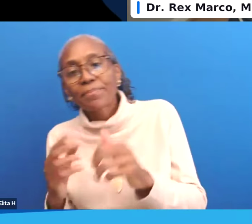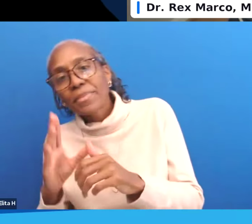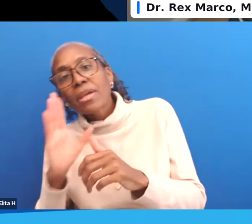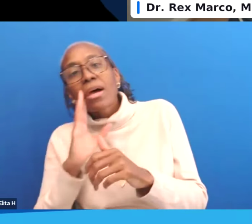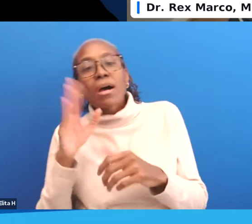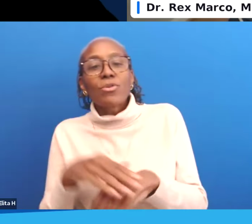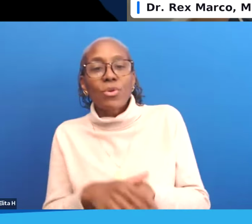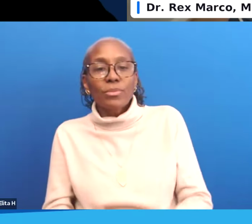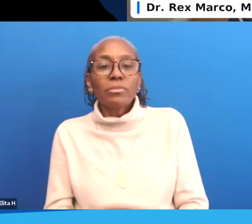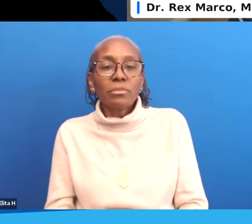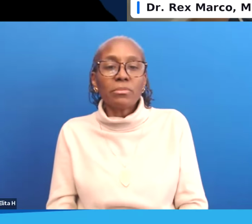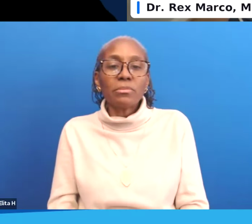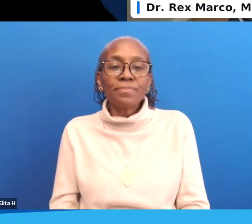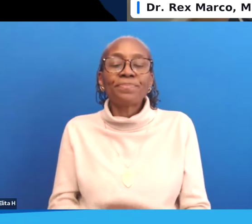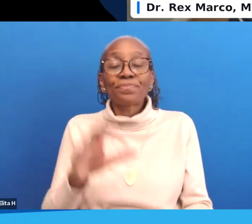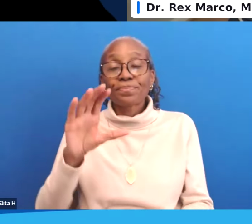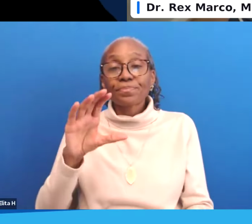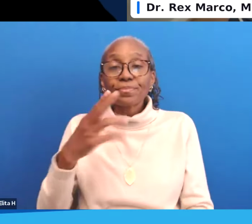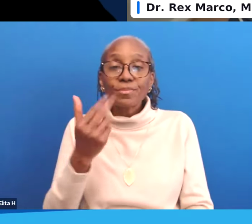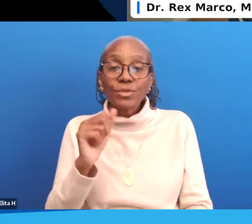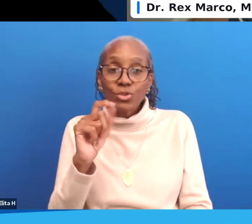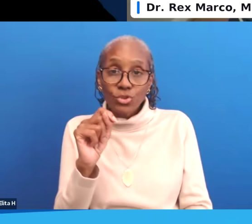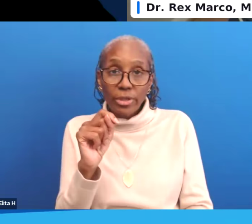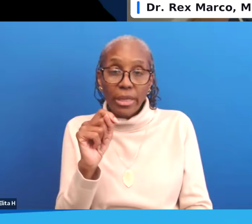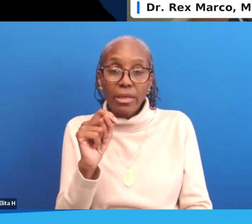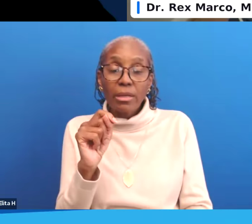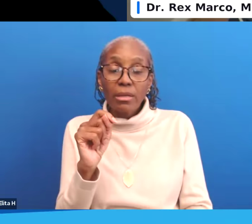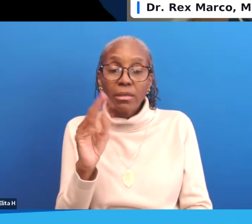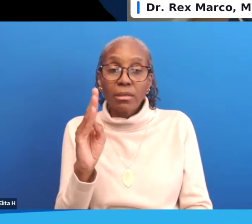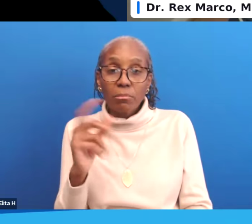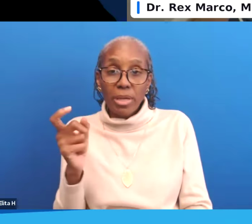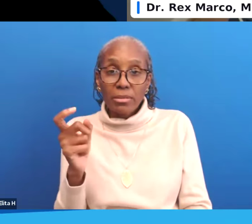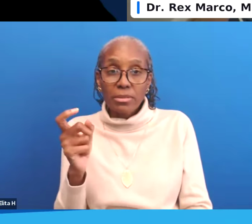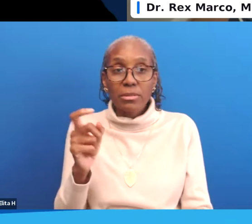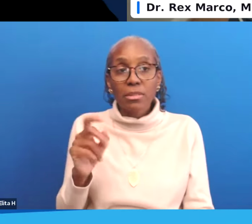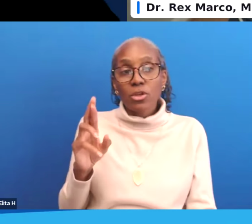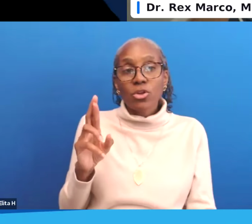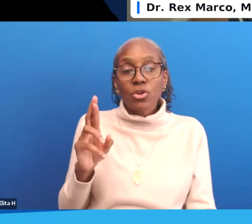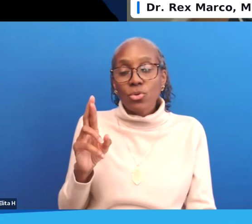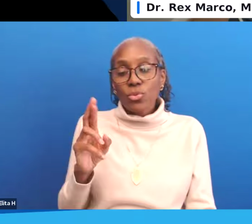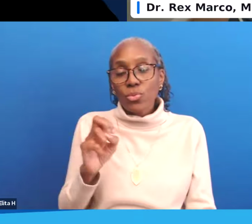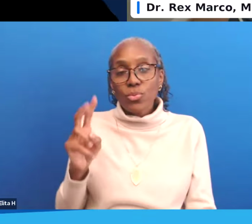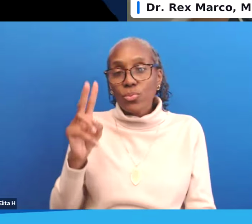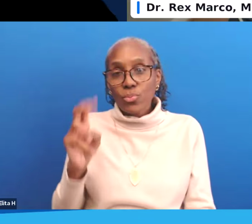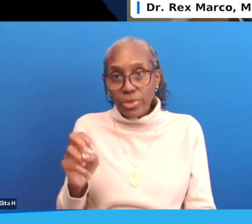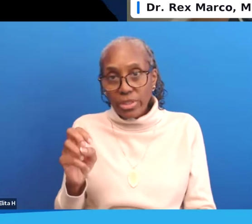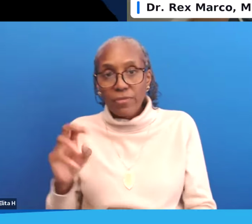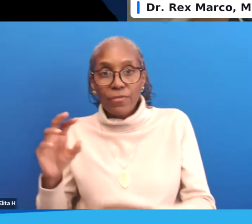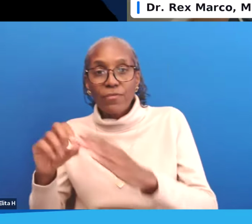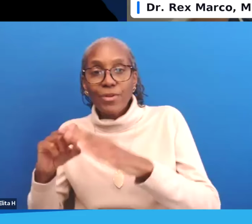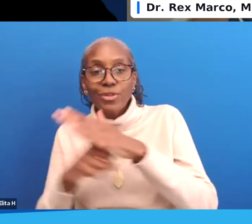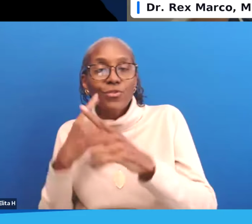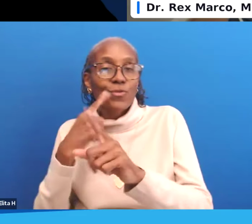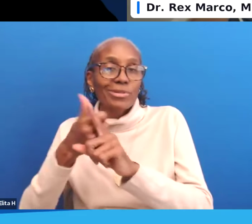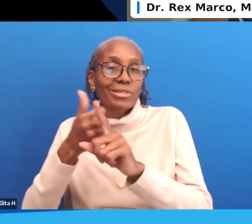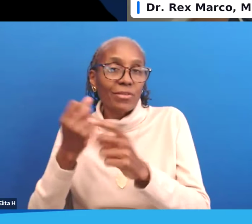that in the chat box there, the Reeve Foundation has a resource for self-advocacy, which is